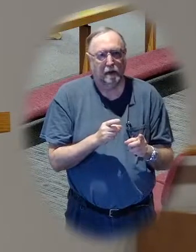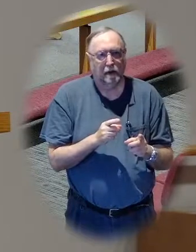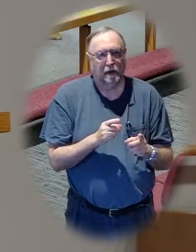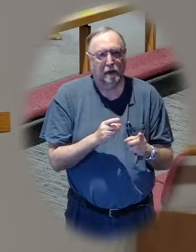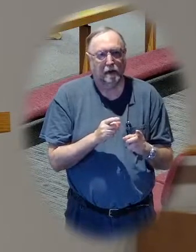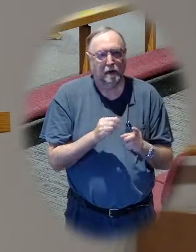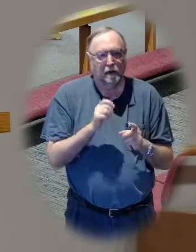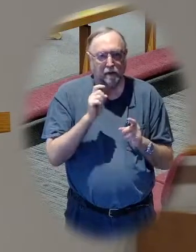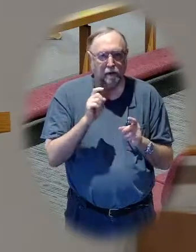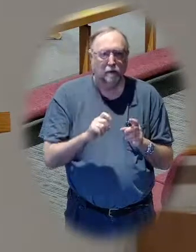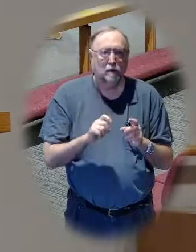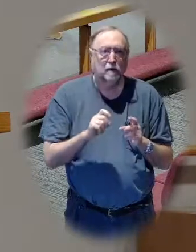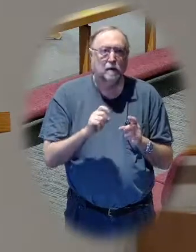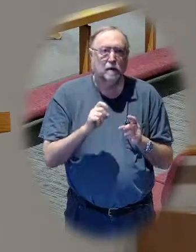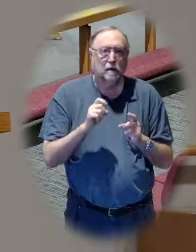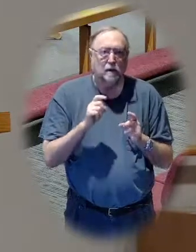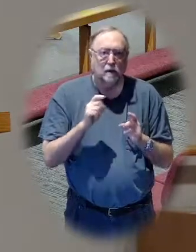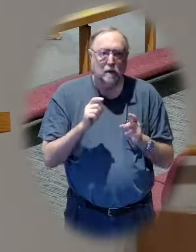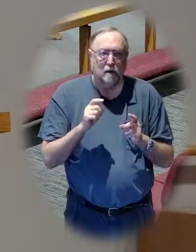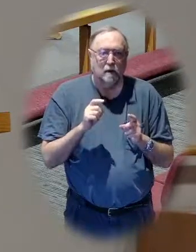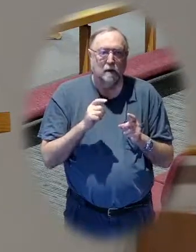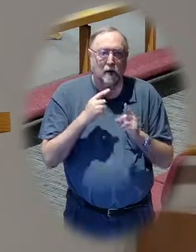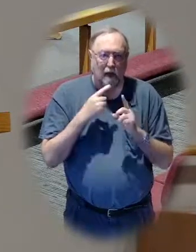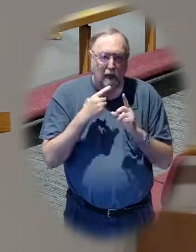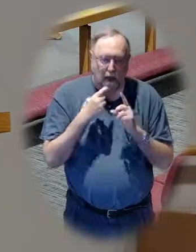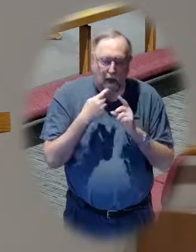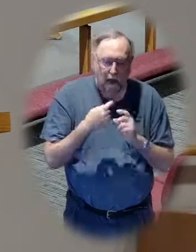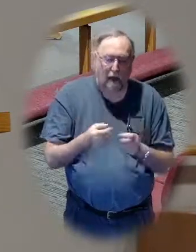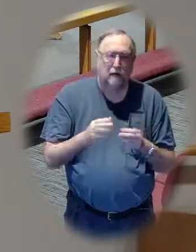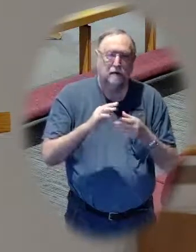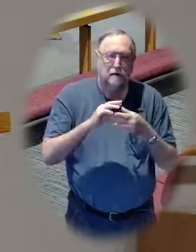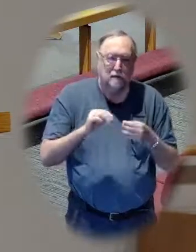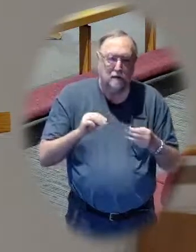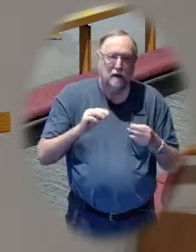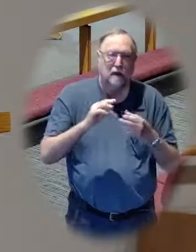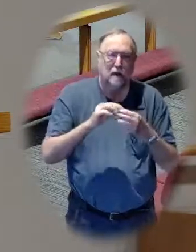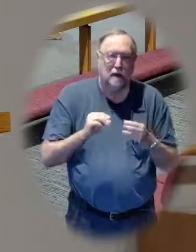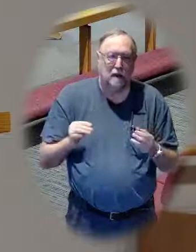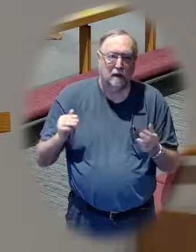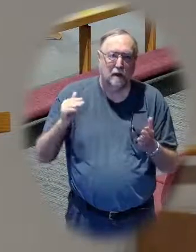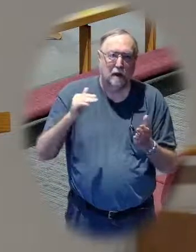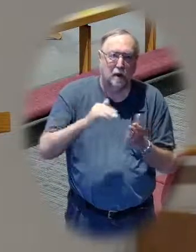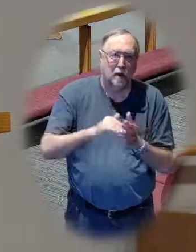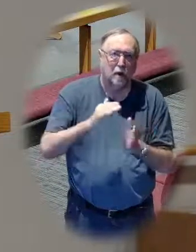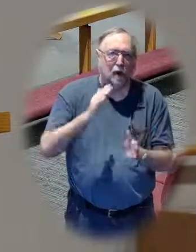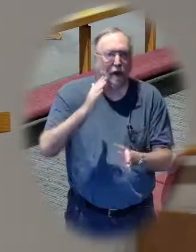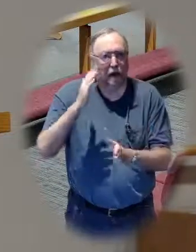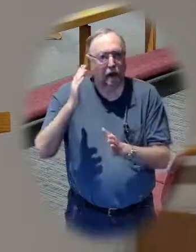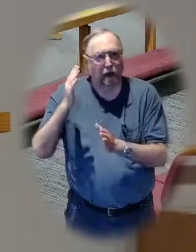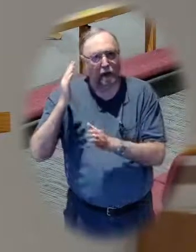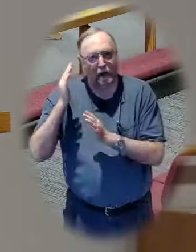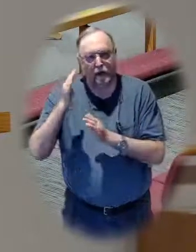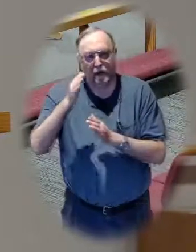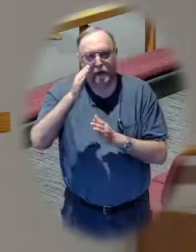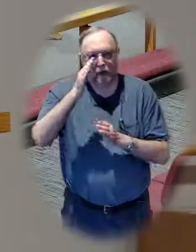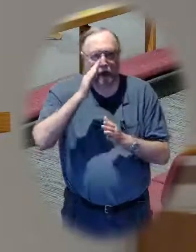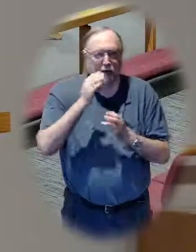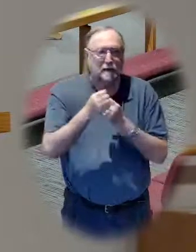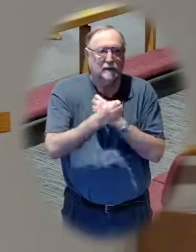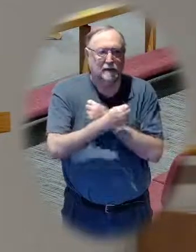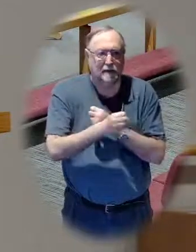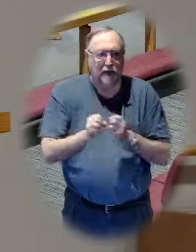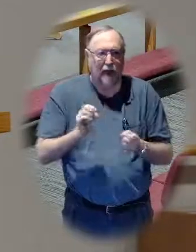They were supposed to relive the story, tell the story once again. A long time ago, God rescued us